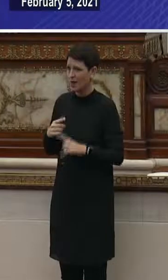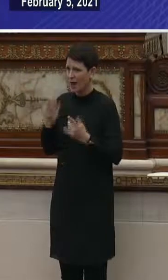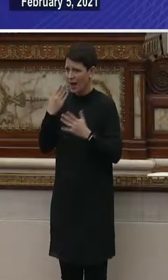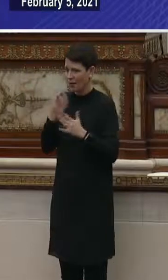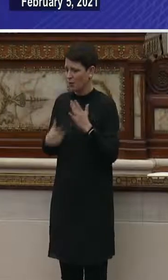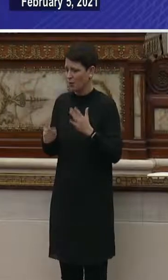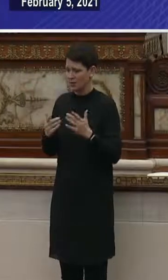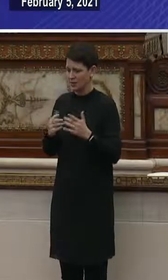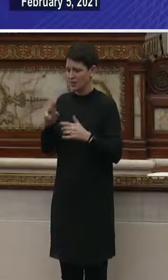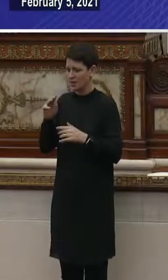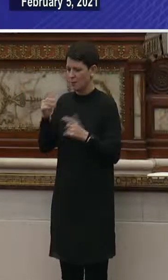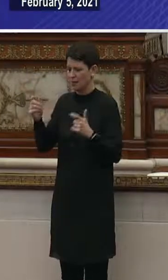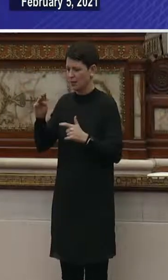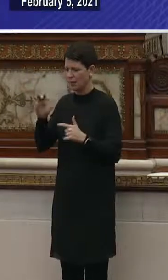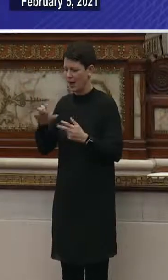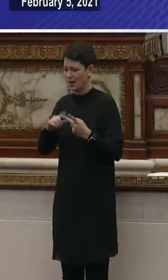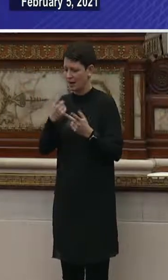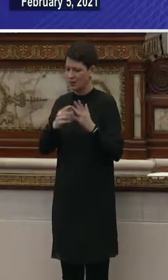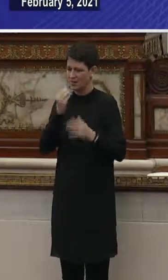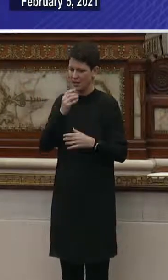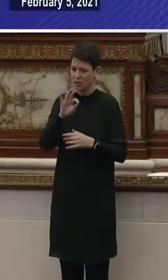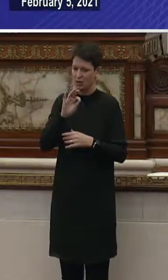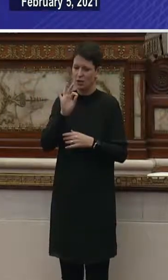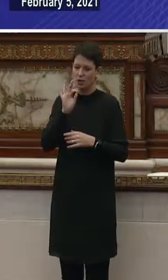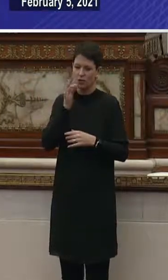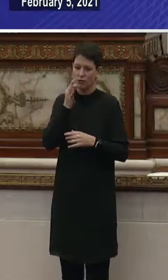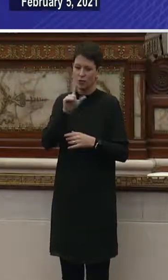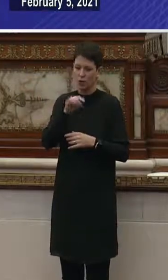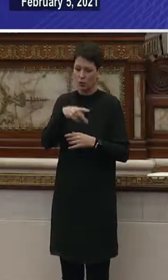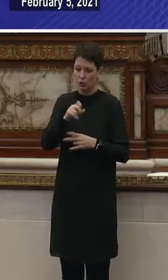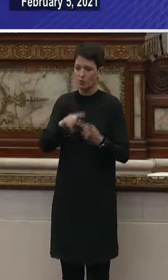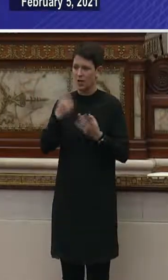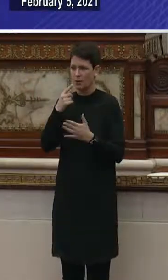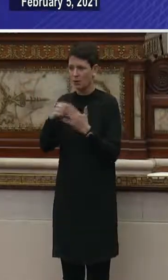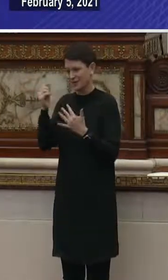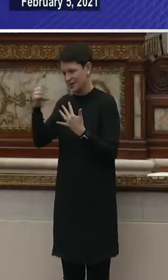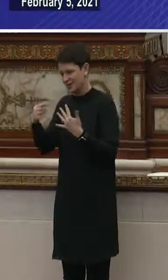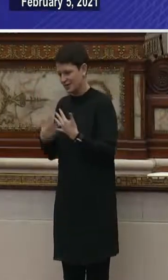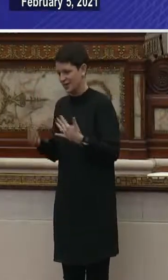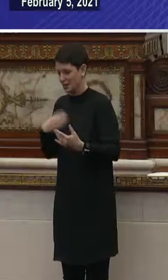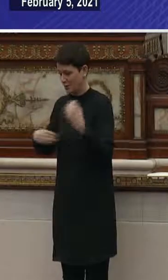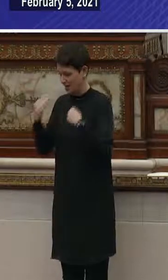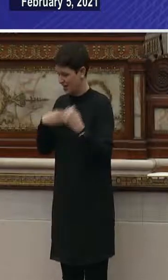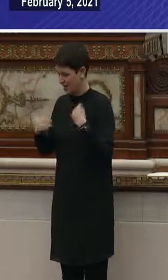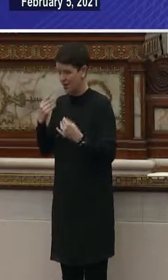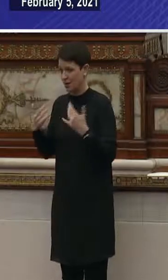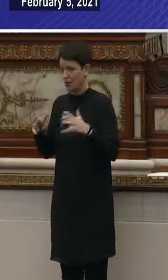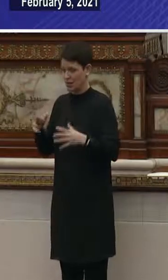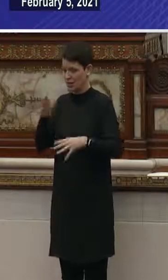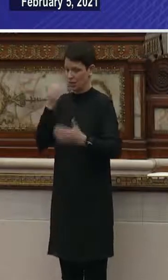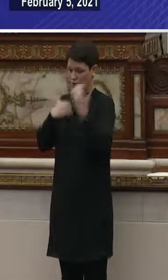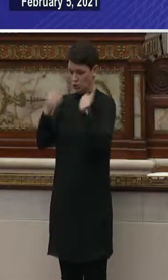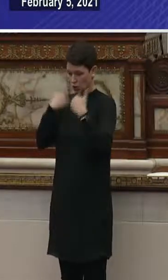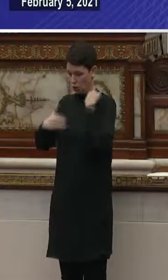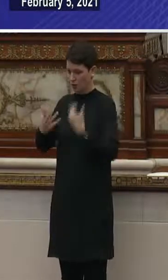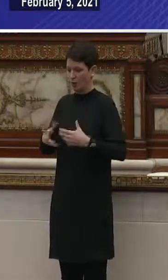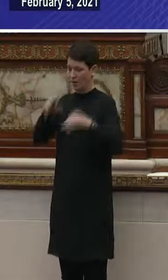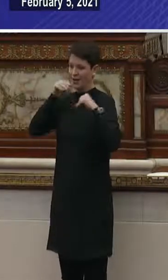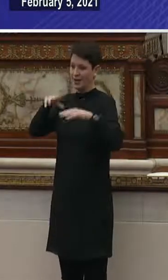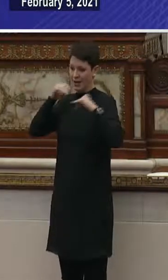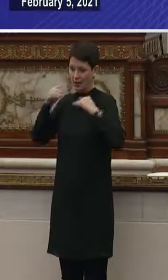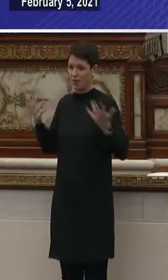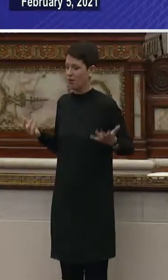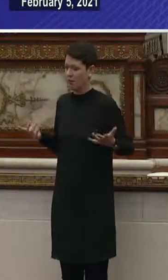what's in a Big Mac, but I eat those. I don't know what's in Fruit Loops, but I eat those. I don't know what's in, all these things we do and we consume and we inhale and